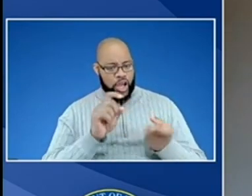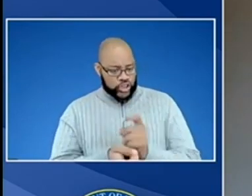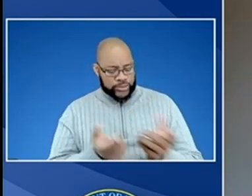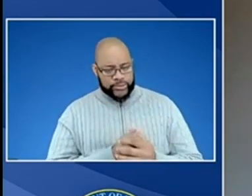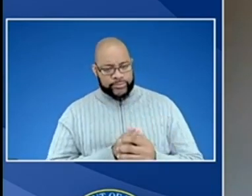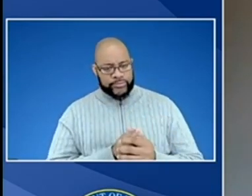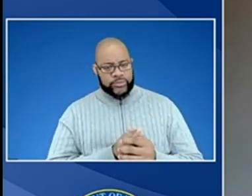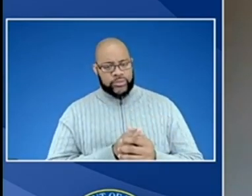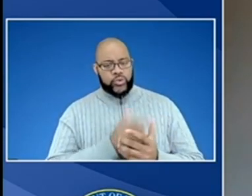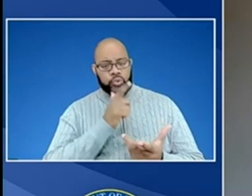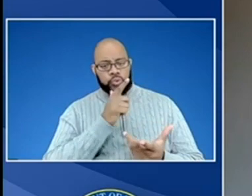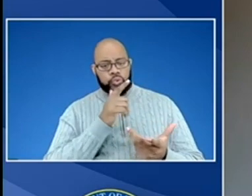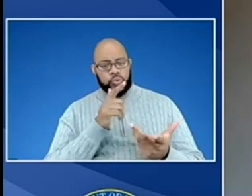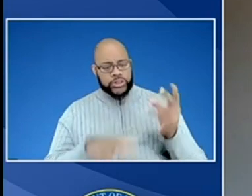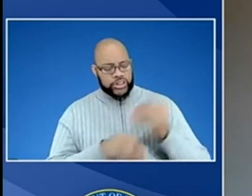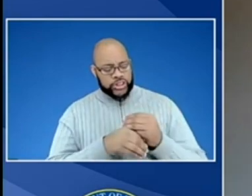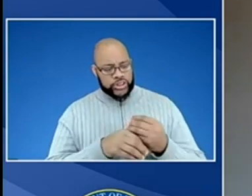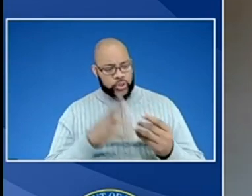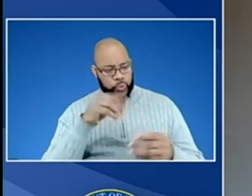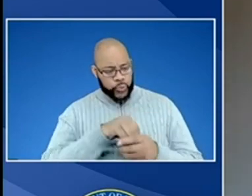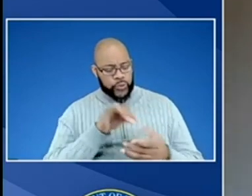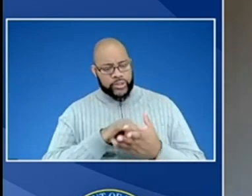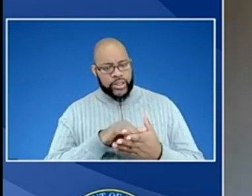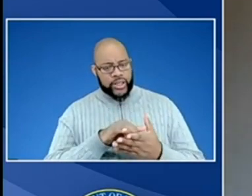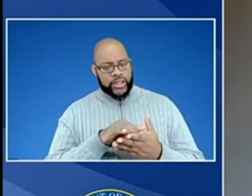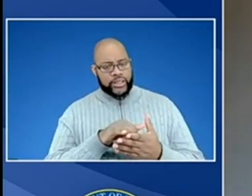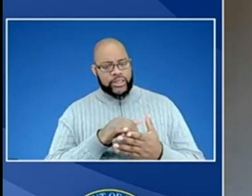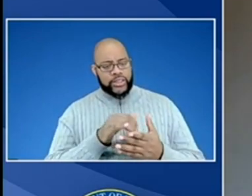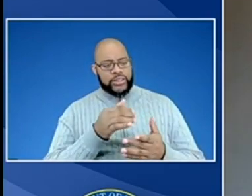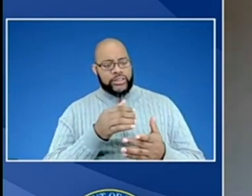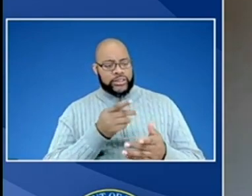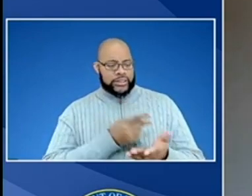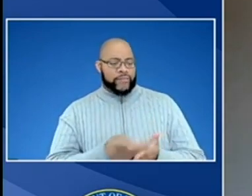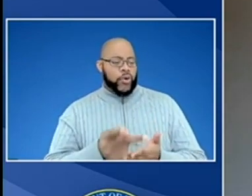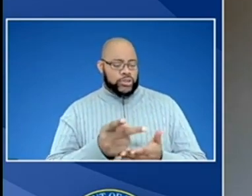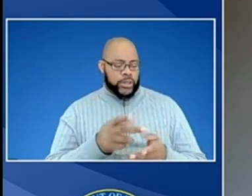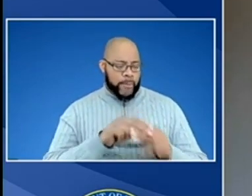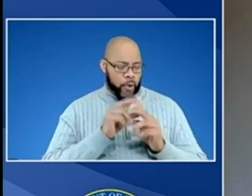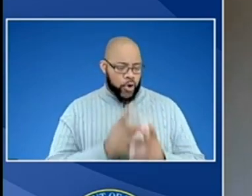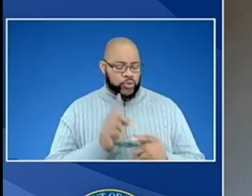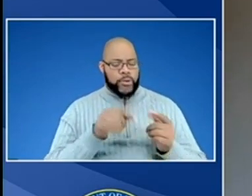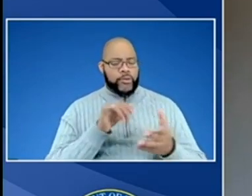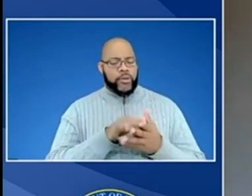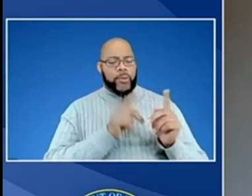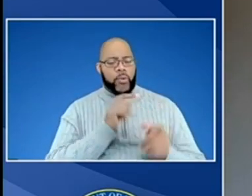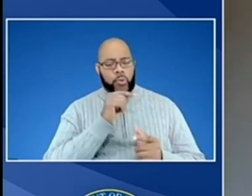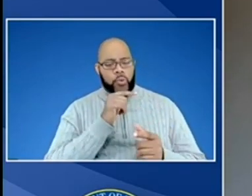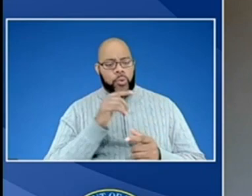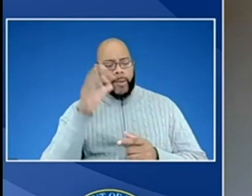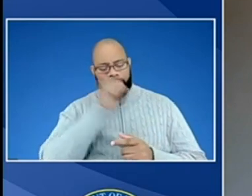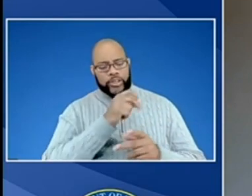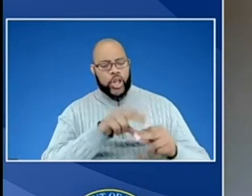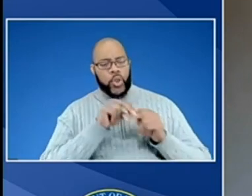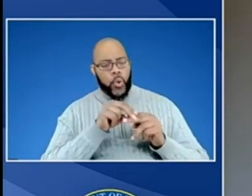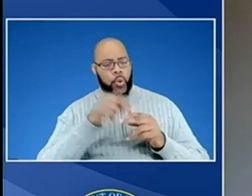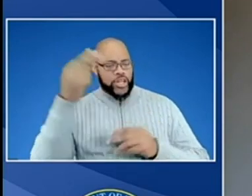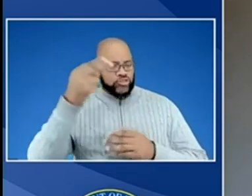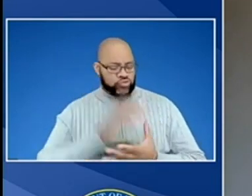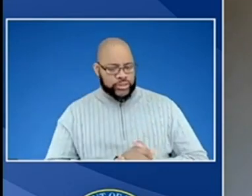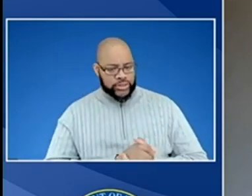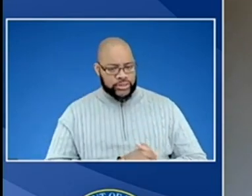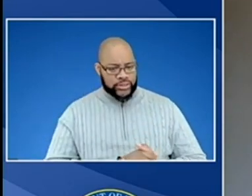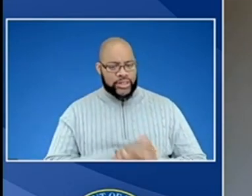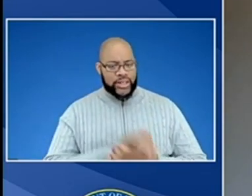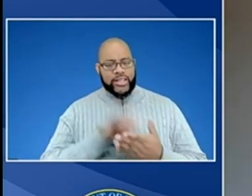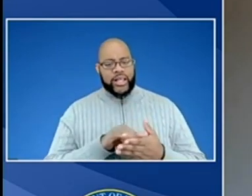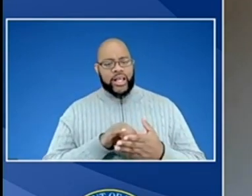Well, so who's being additionally included is defaulted borrowers, right? But what about those people who have missing loan histories? Those